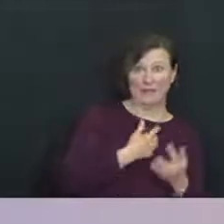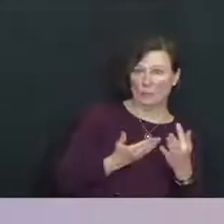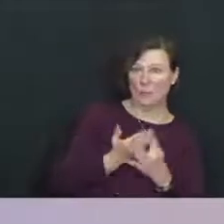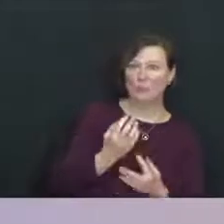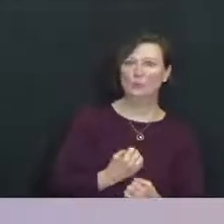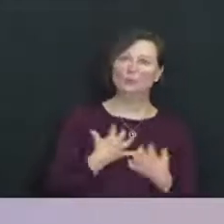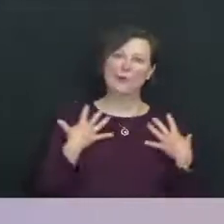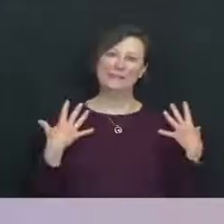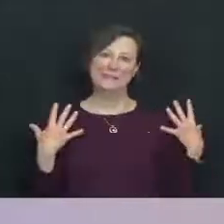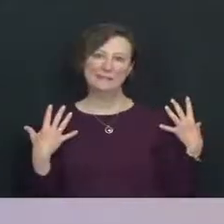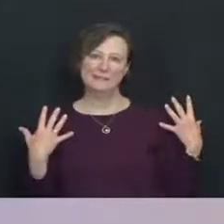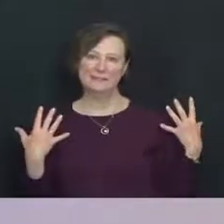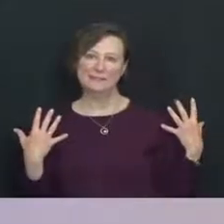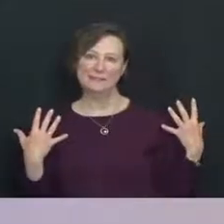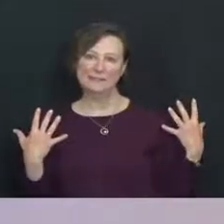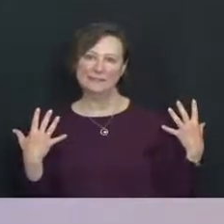grace,